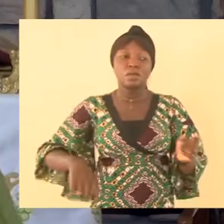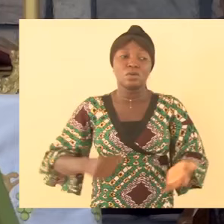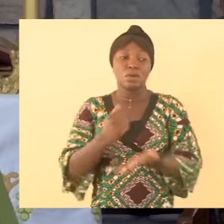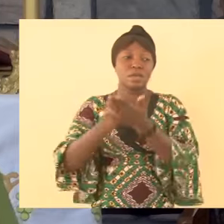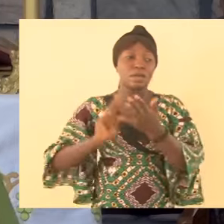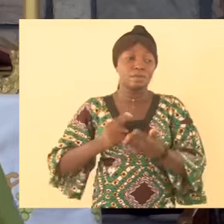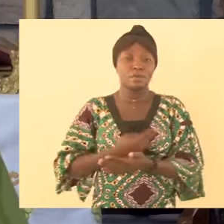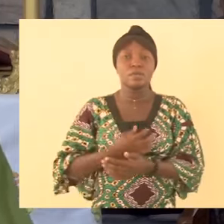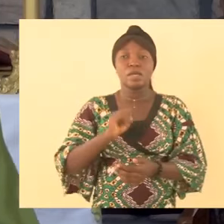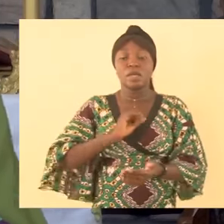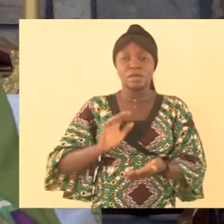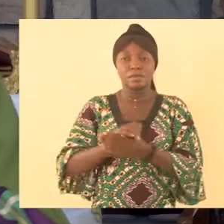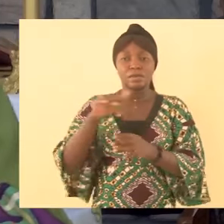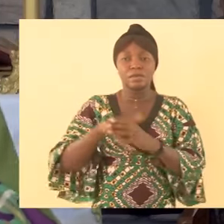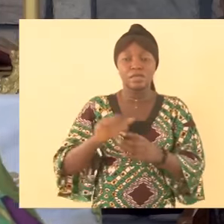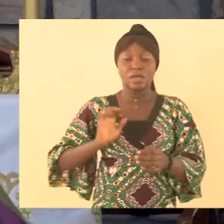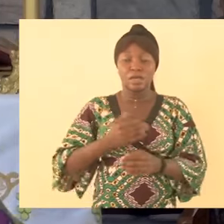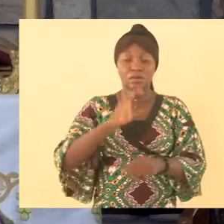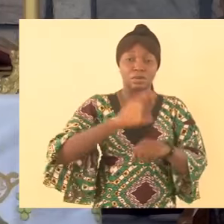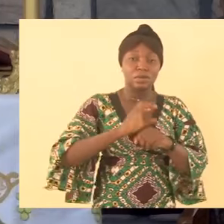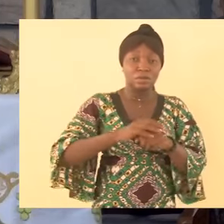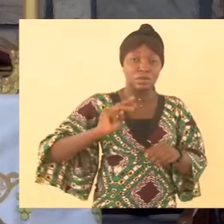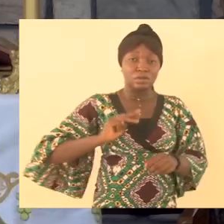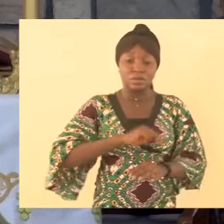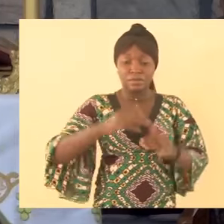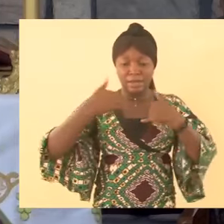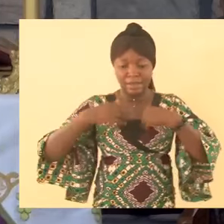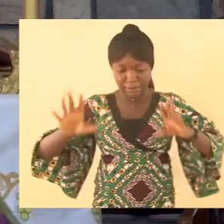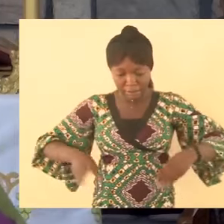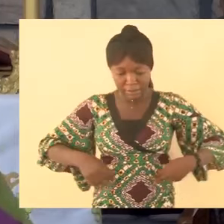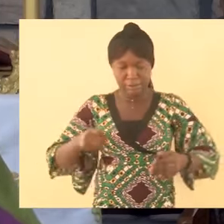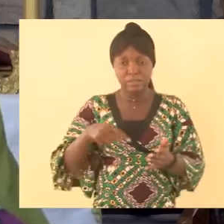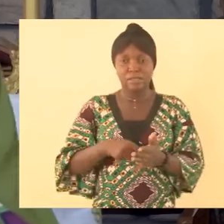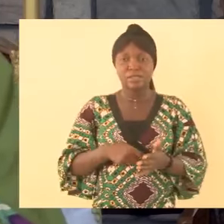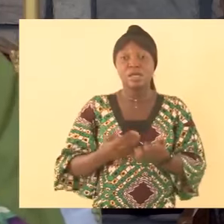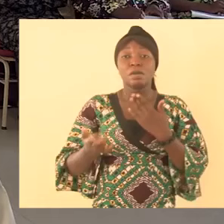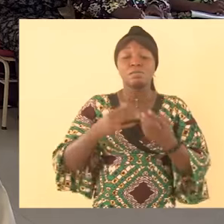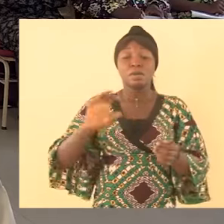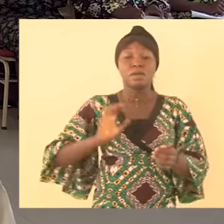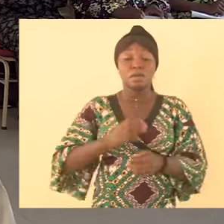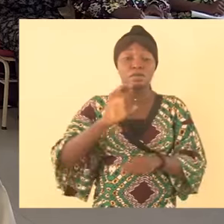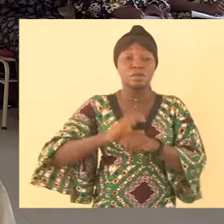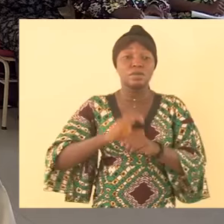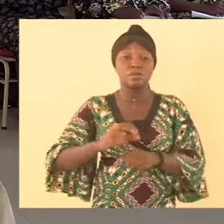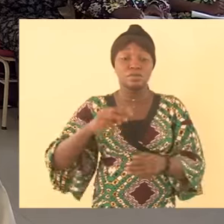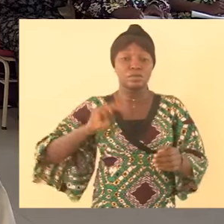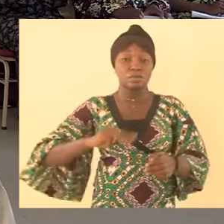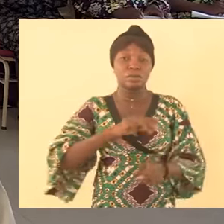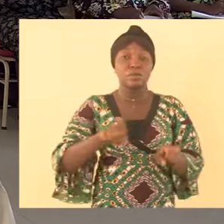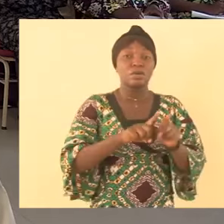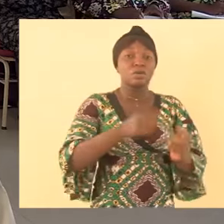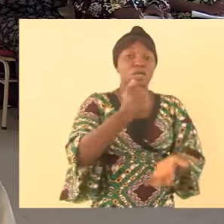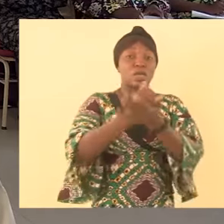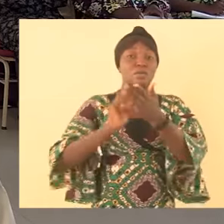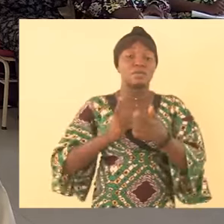May the Lord help us. I believe that Lux Terra members have accepted this, haven't they? May Lux Terra members also help us to